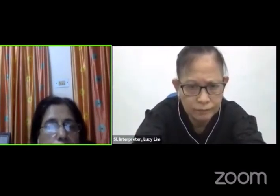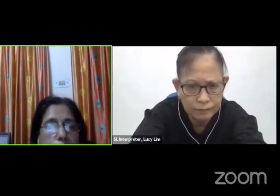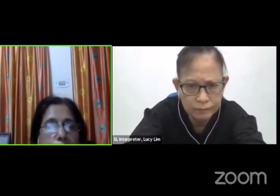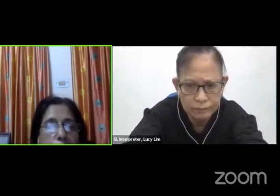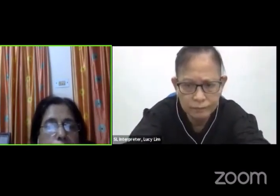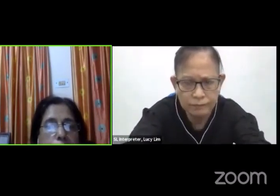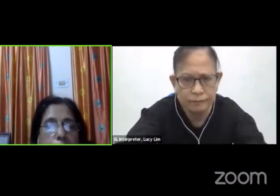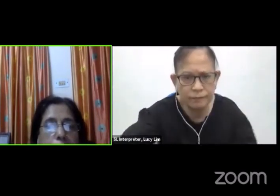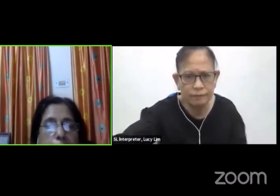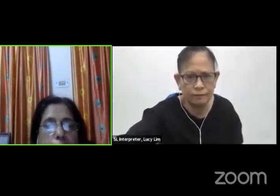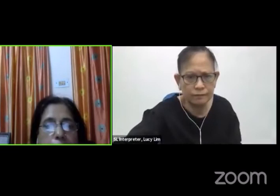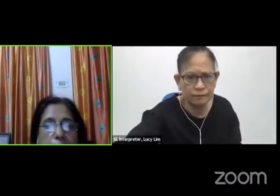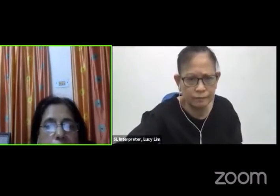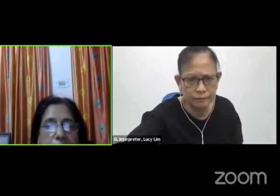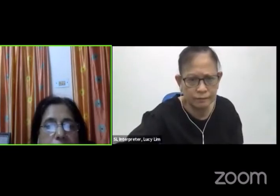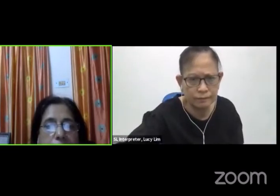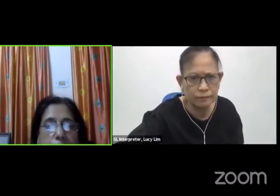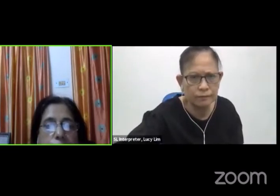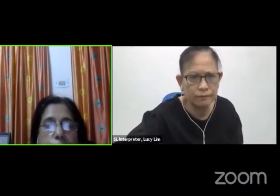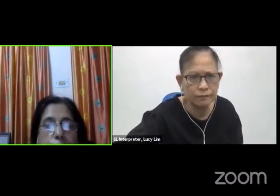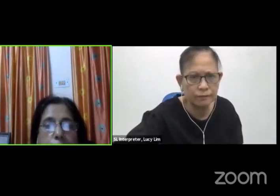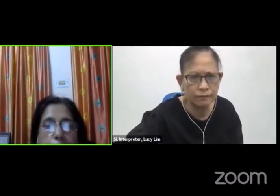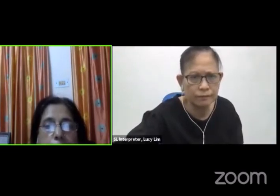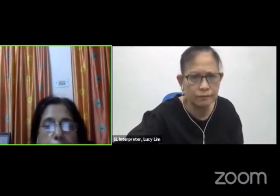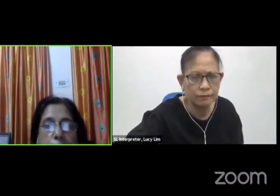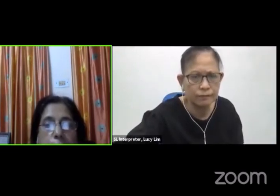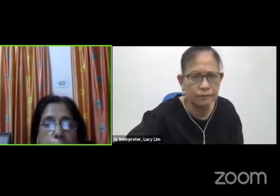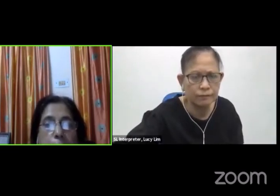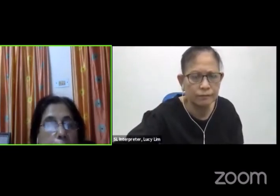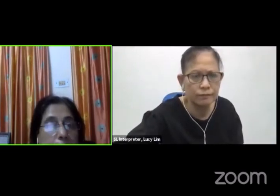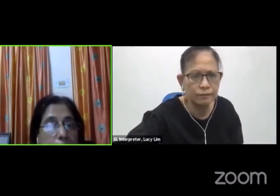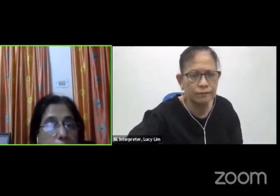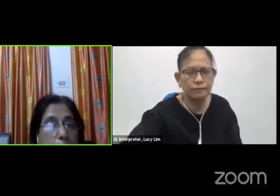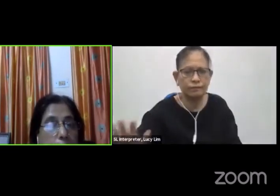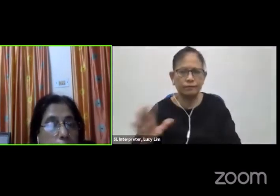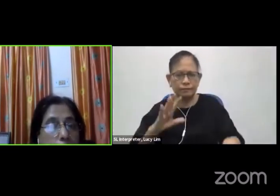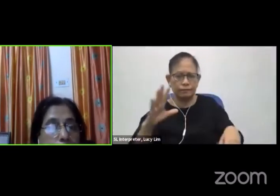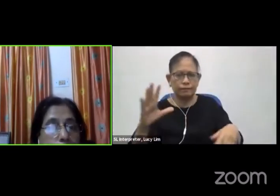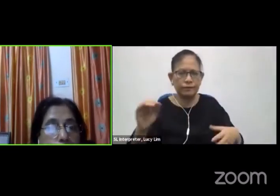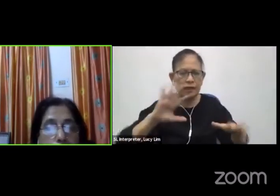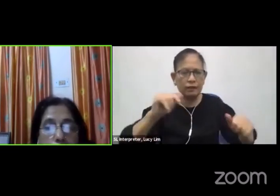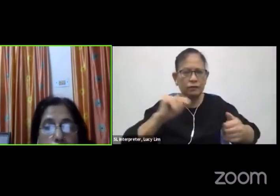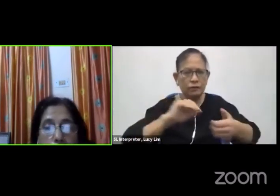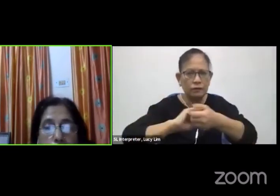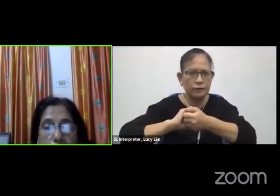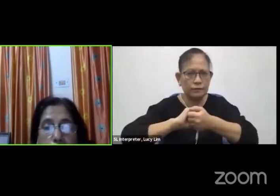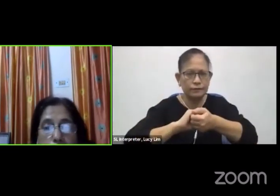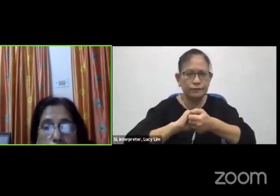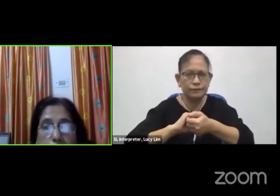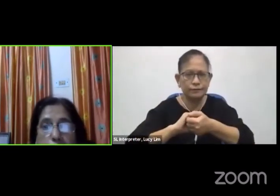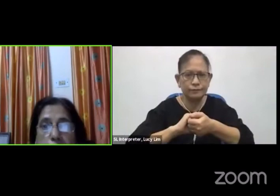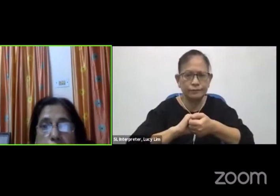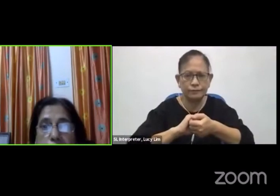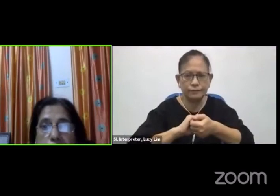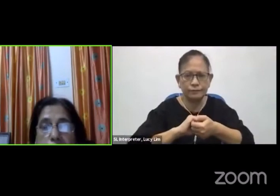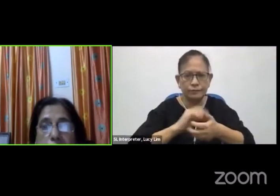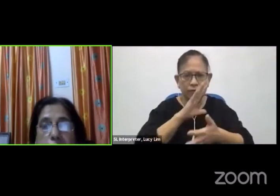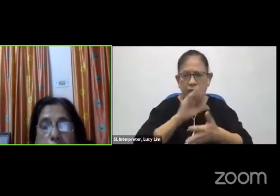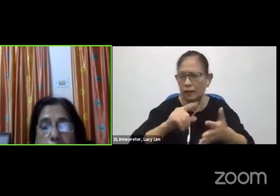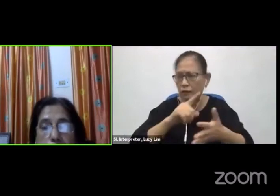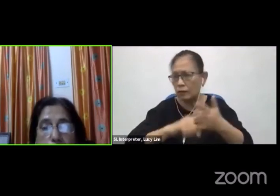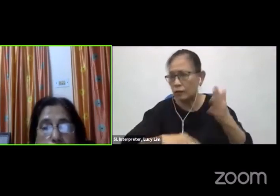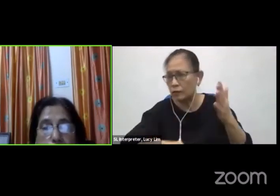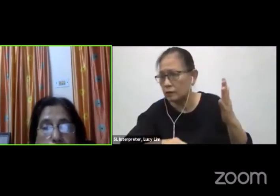how did you reach out to the women on this sensitive issue? Did you collaborate with a local NGO? And what was the period of the